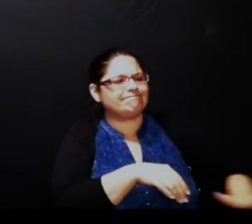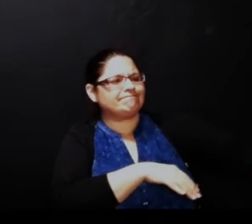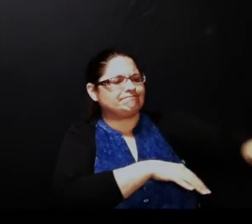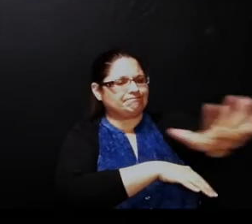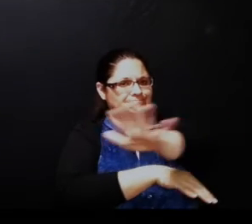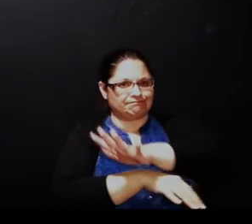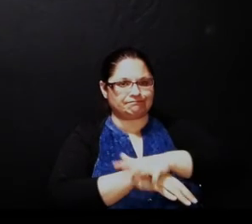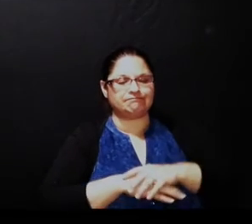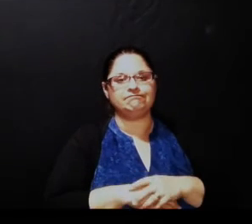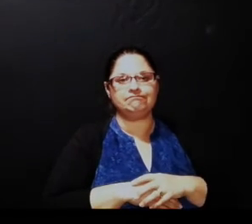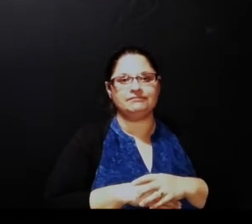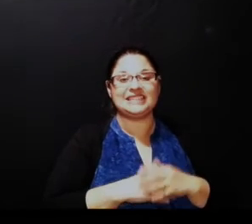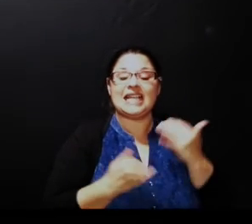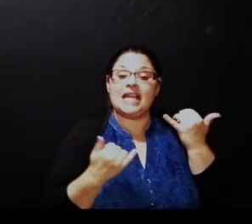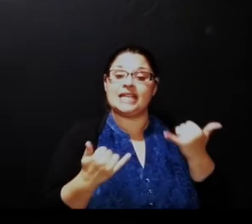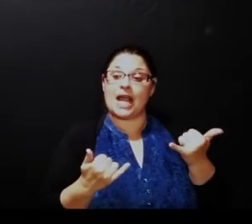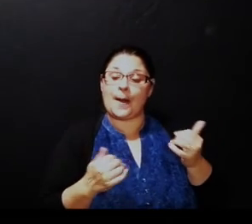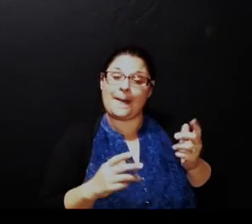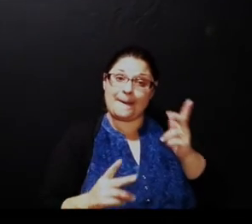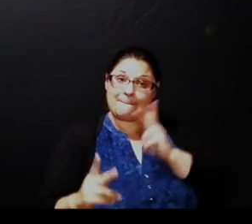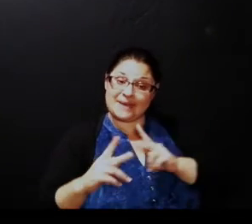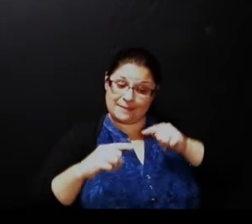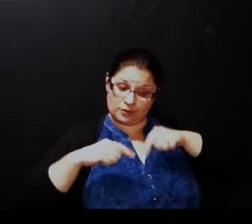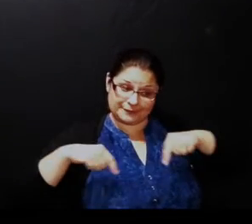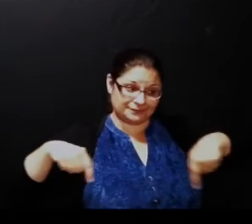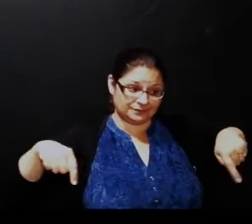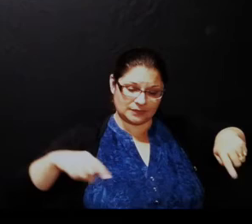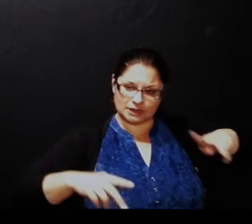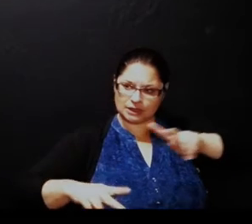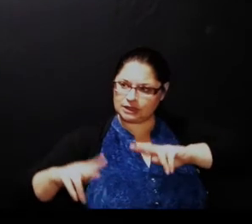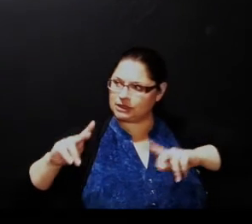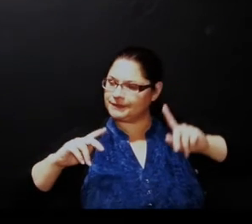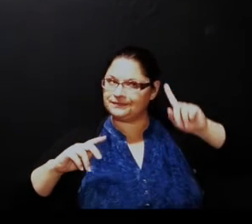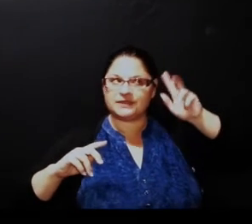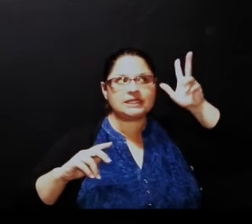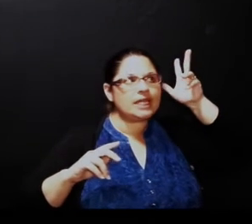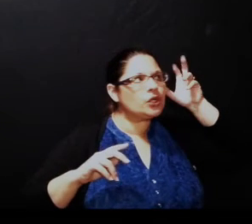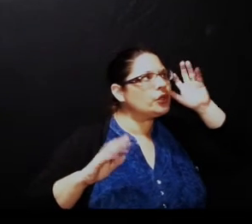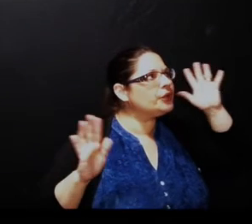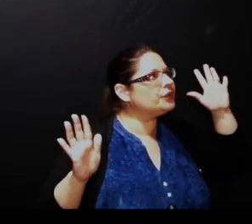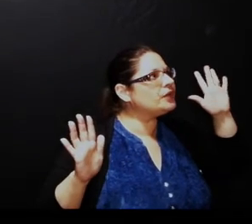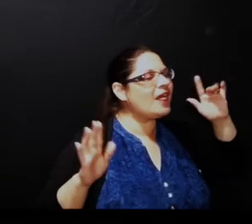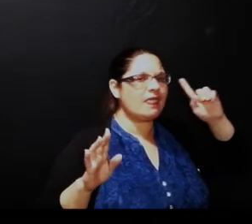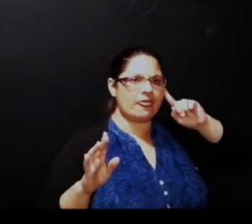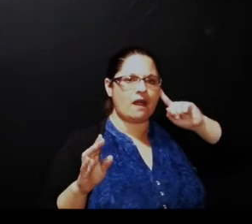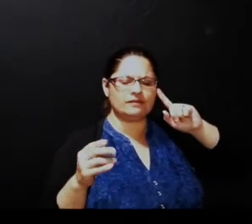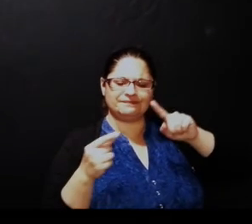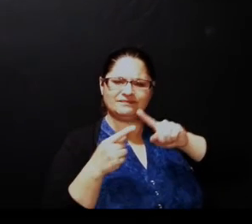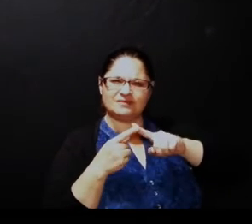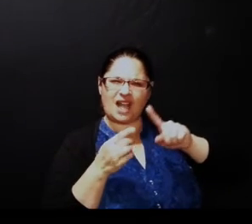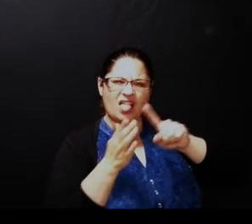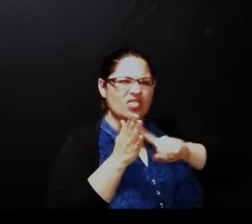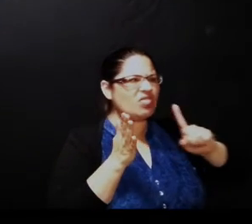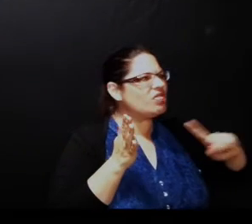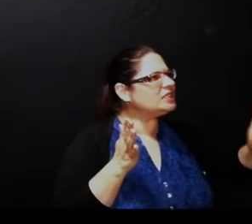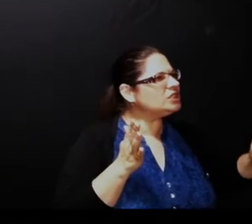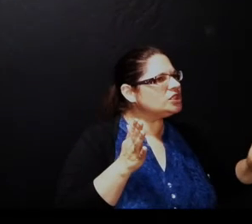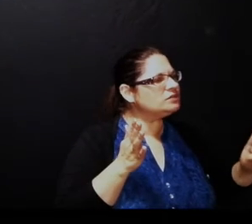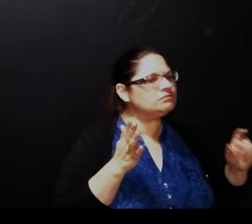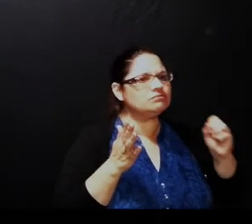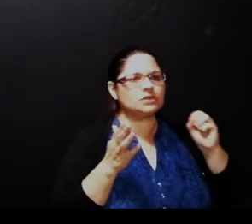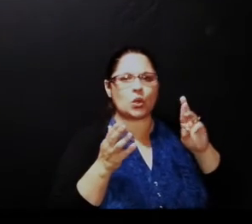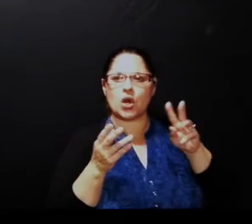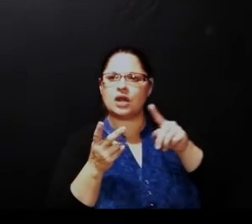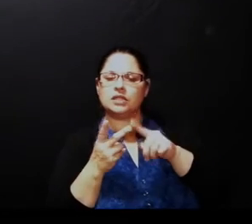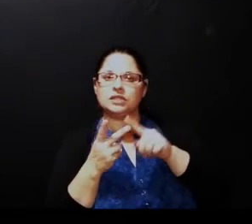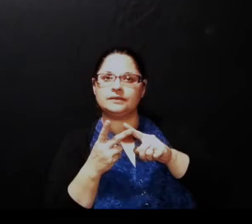thunder. Some of them thought an angel spoke out of heaven, but it was the very voice of God. And here at this